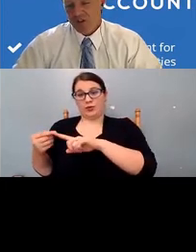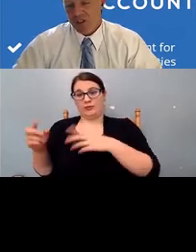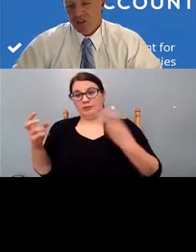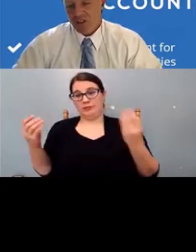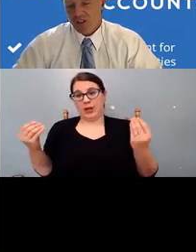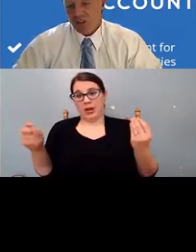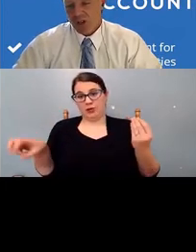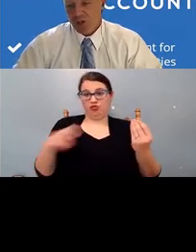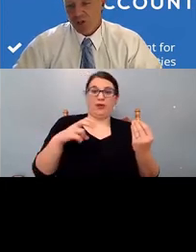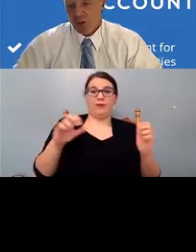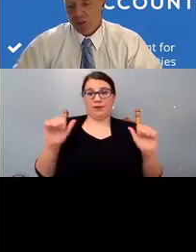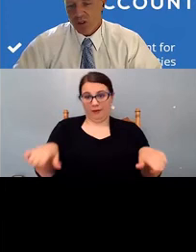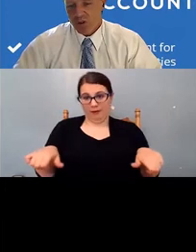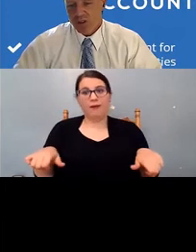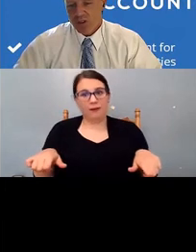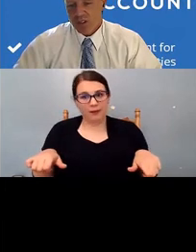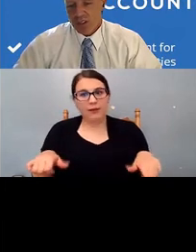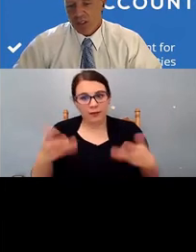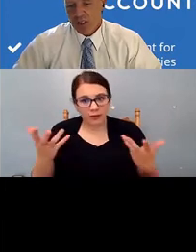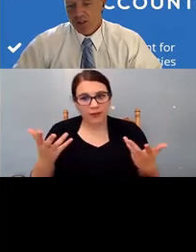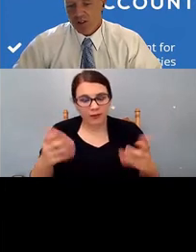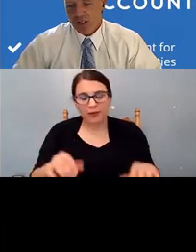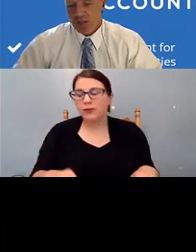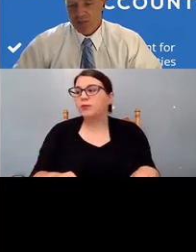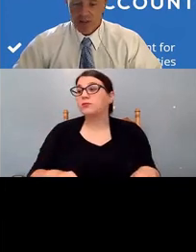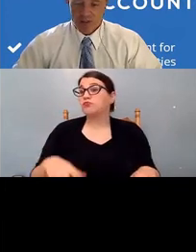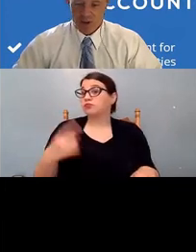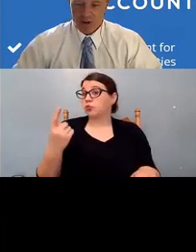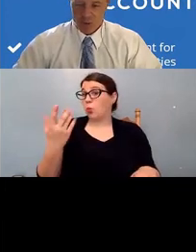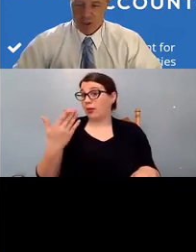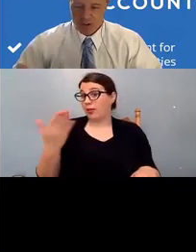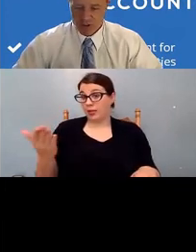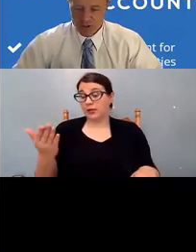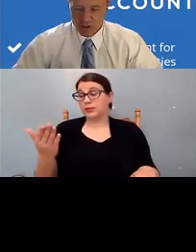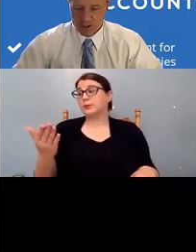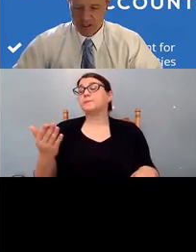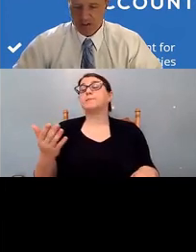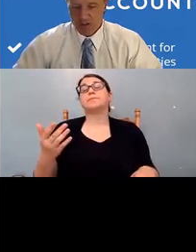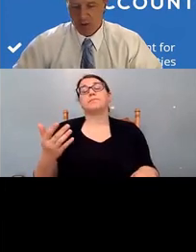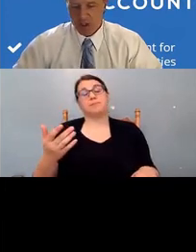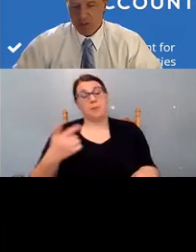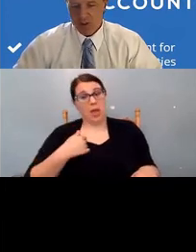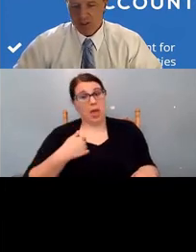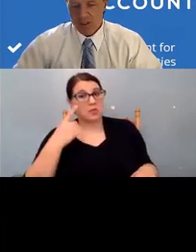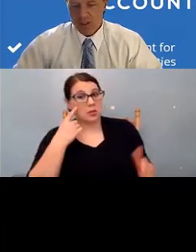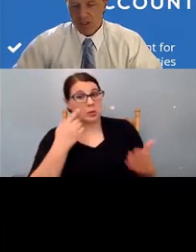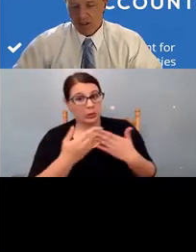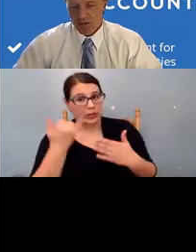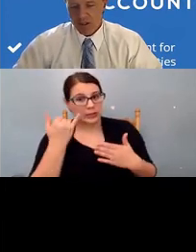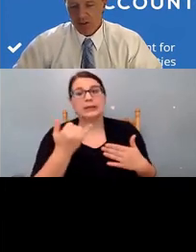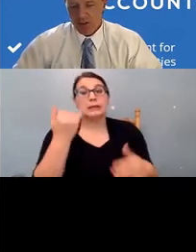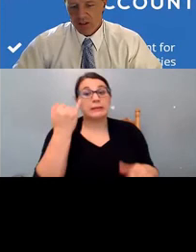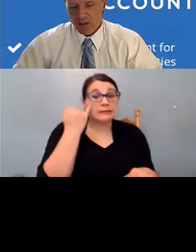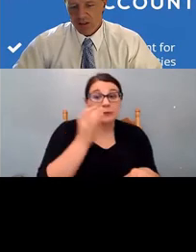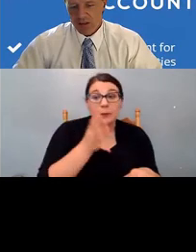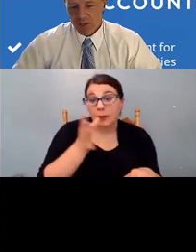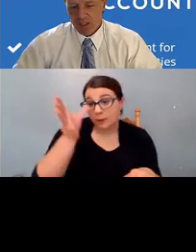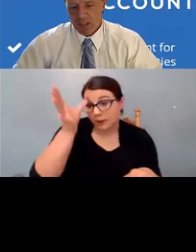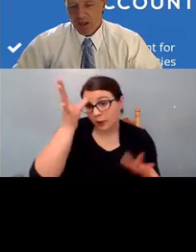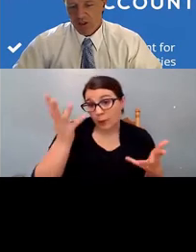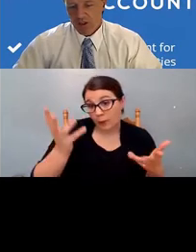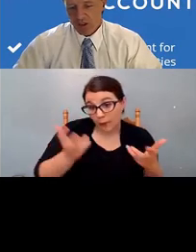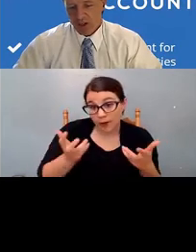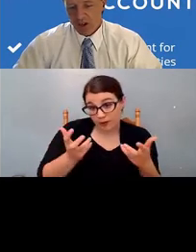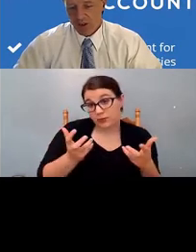to individuals that is a great tool to use is if the parent wants to, in the example I'm using, they could fund